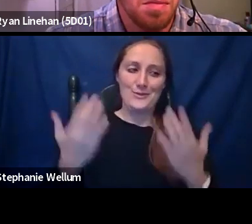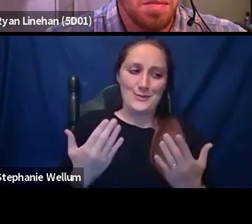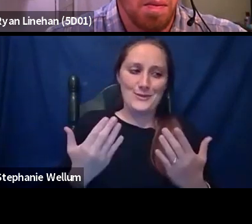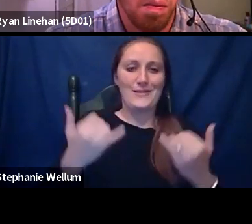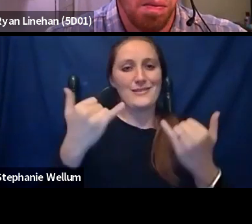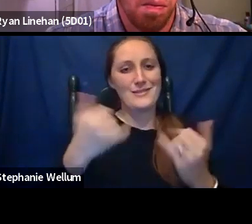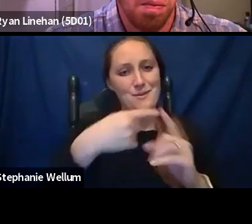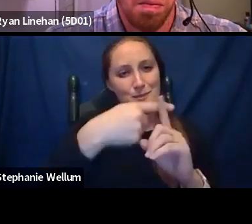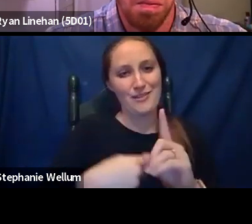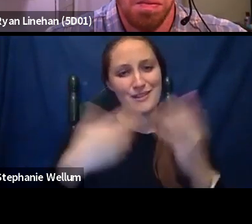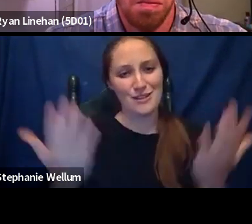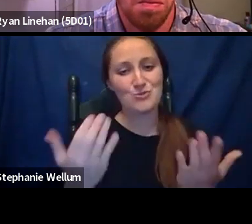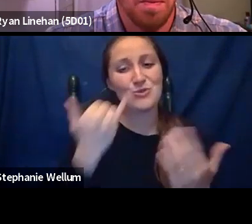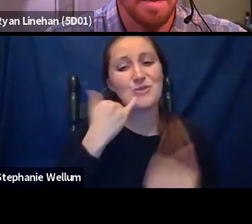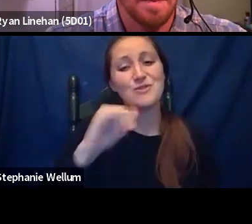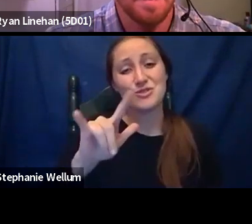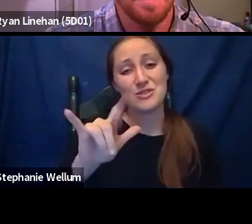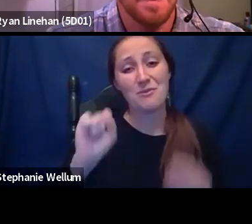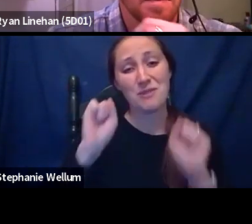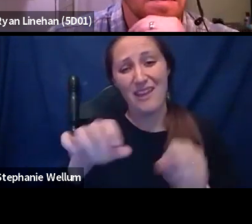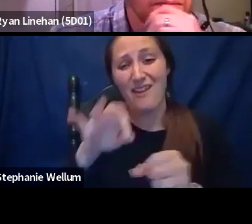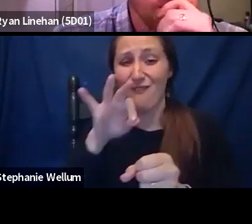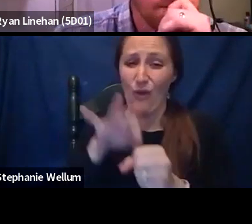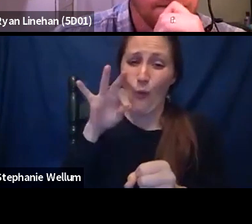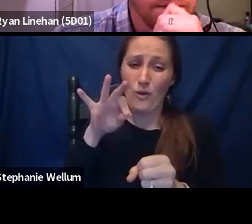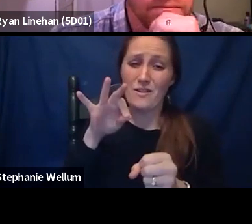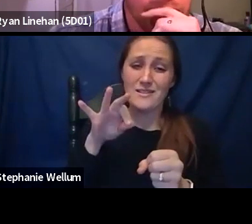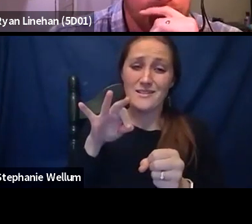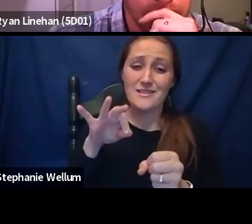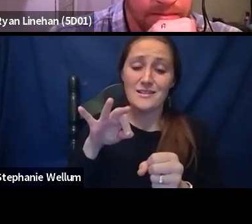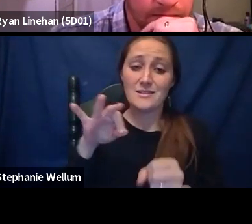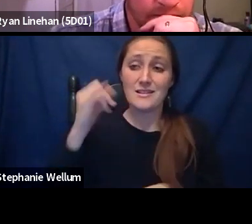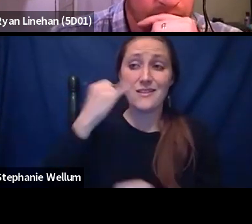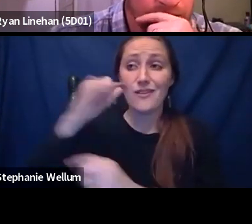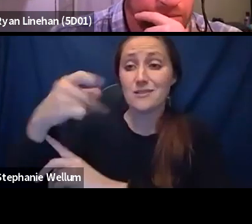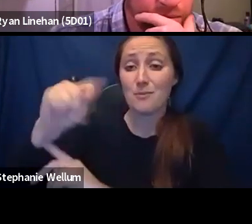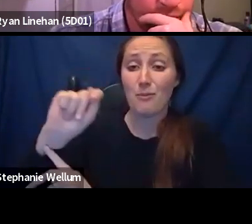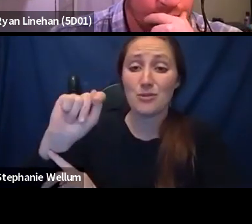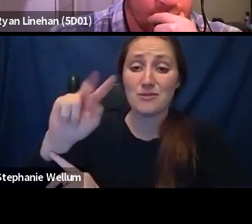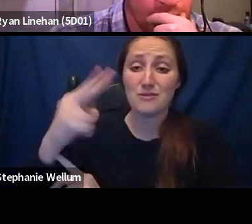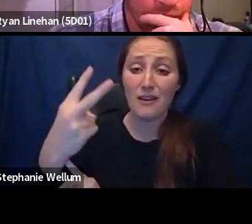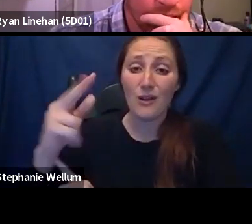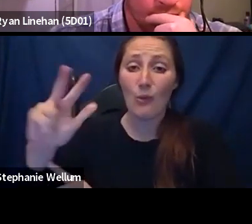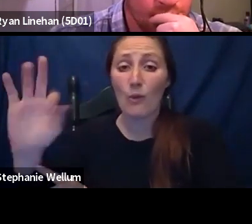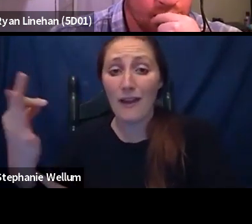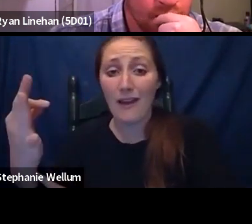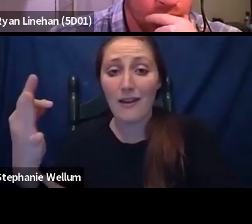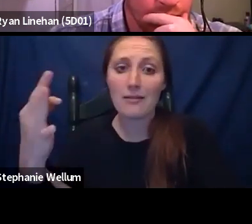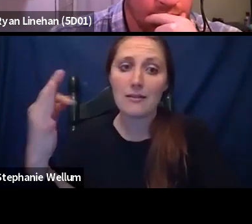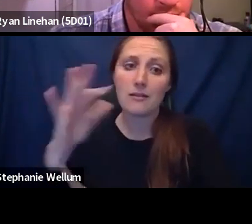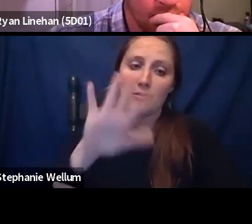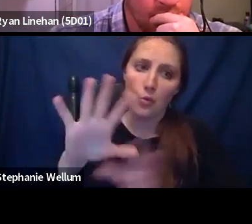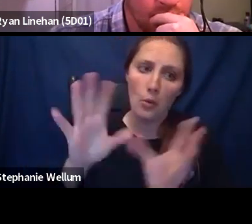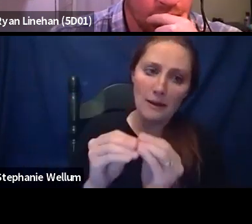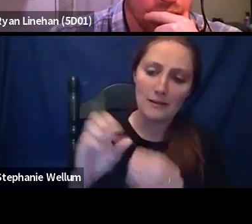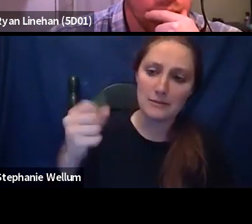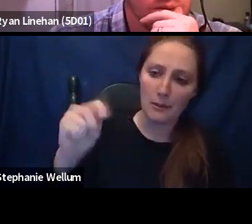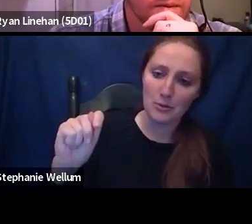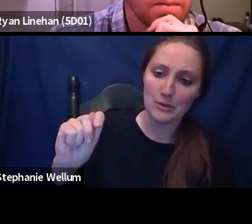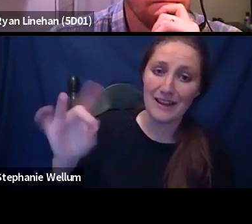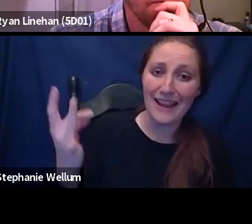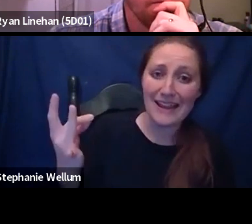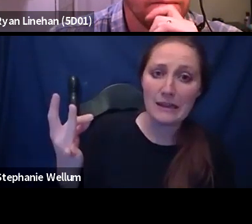we can get a vote on July, because if it's the 2nd of September or the 9th and your meeting is the 8th, we could miss the